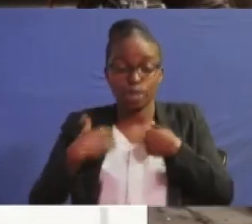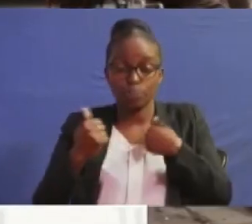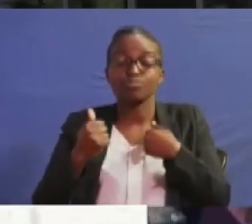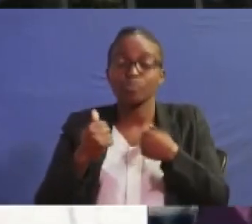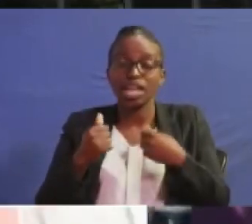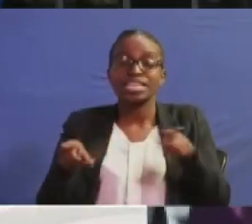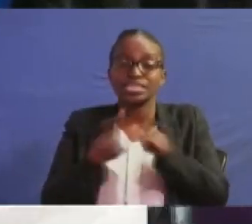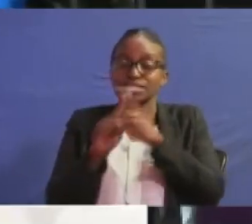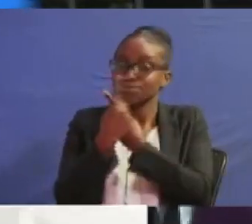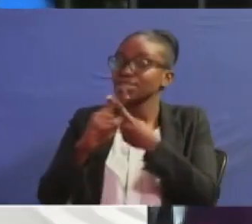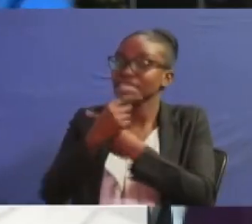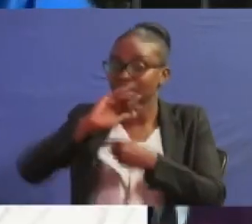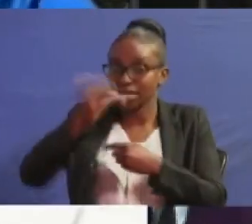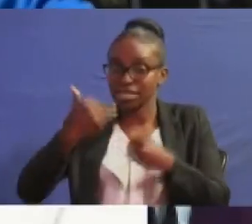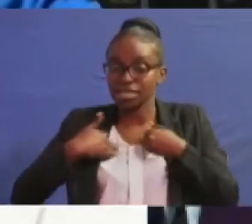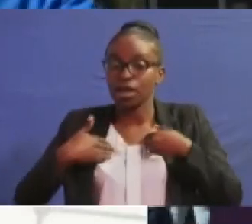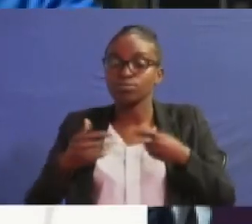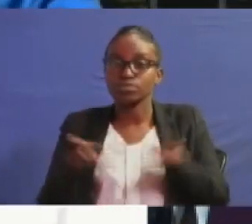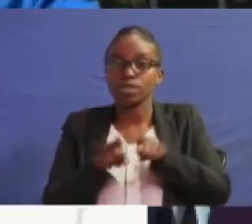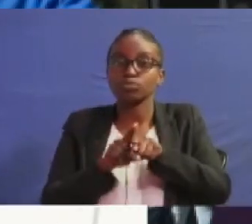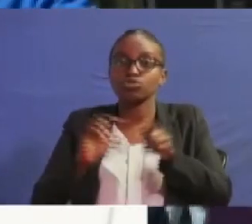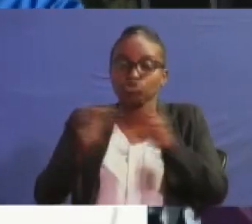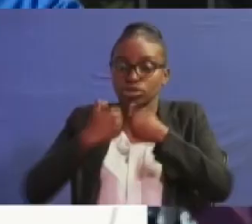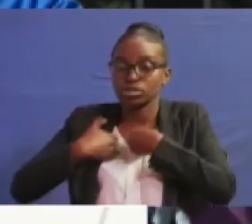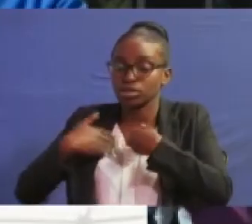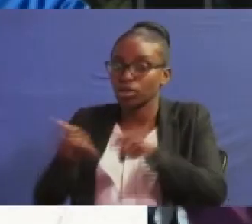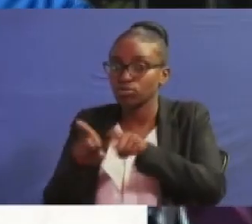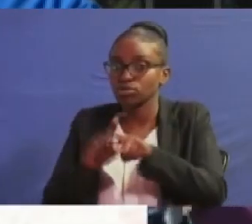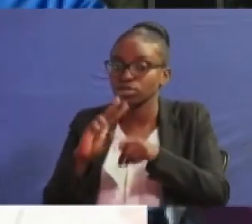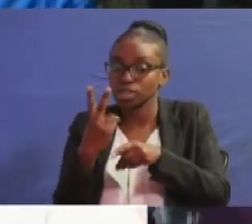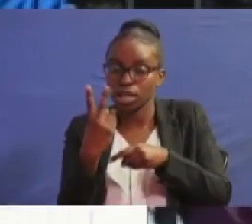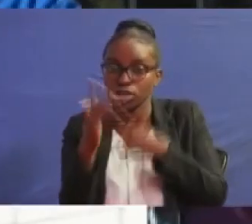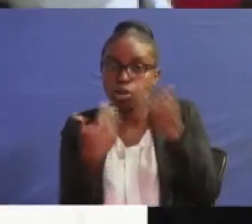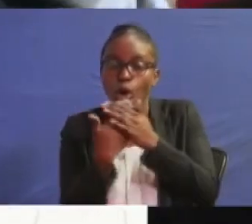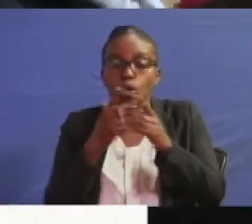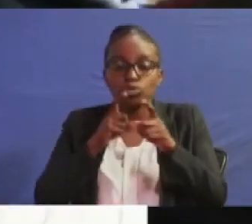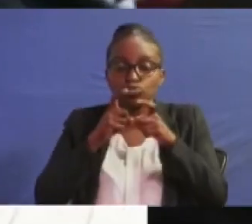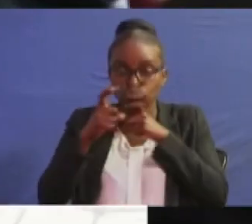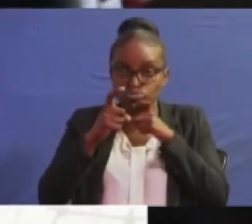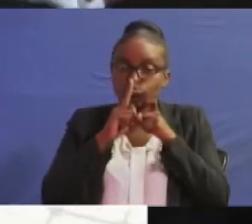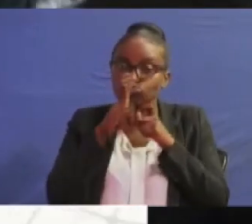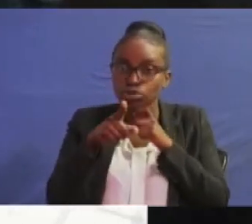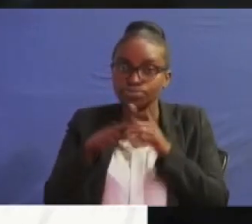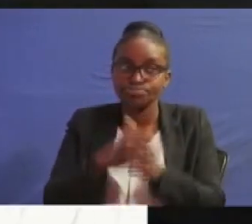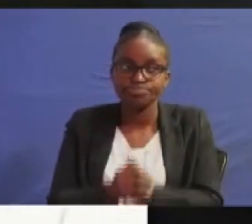of the country to give their opinions regarding the fate of the second in command, Rigathi Gachagua.